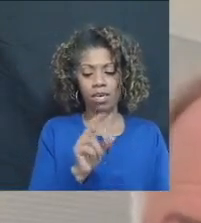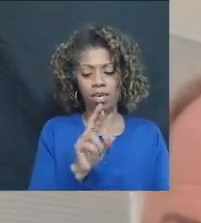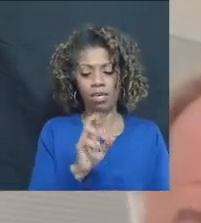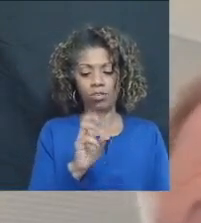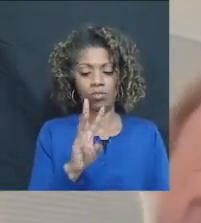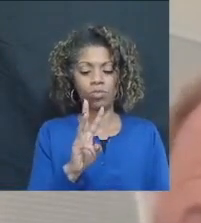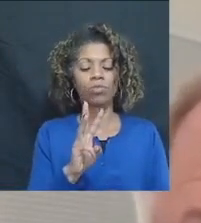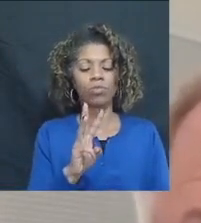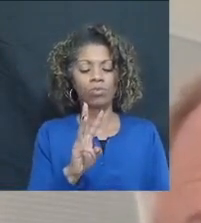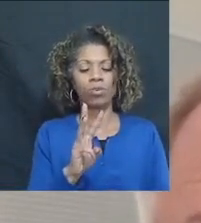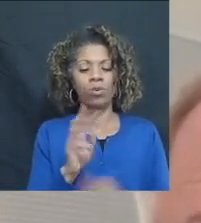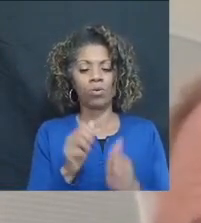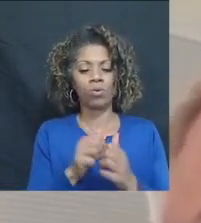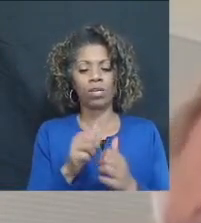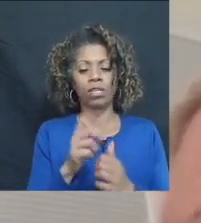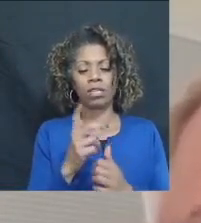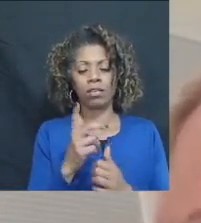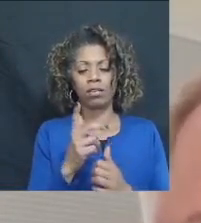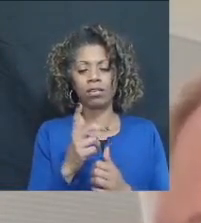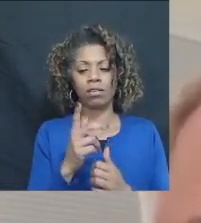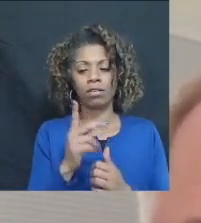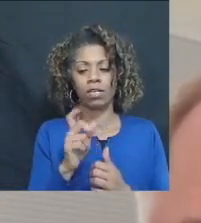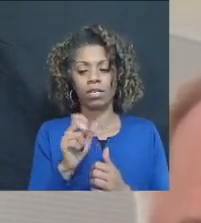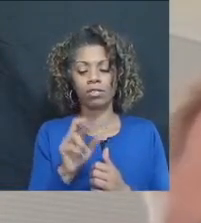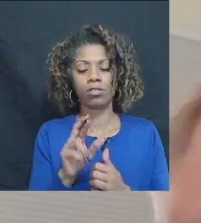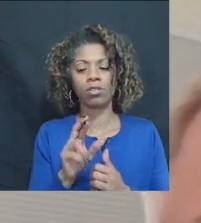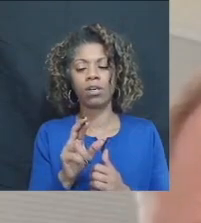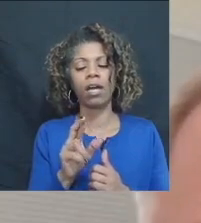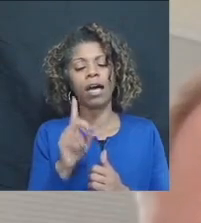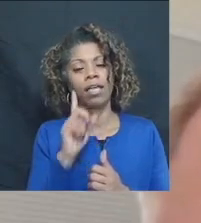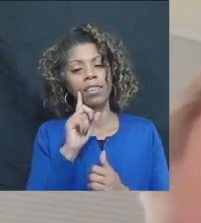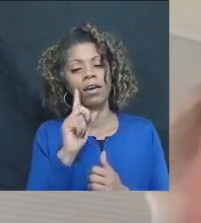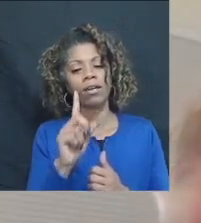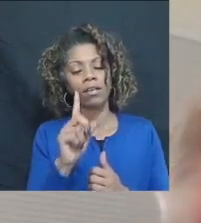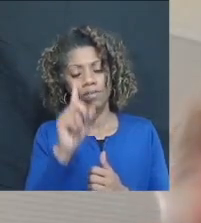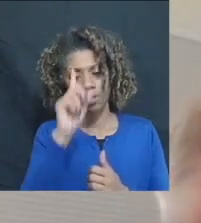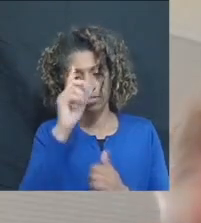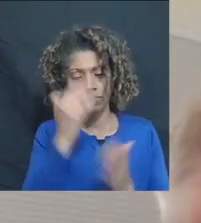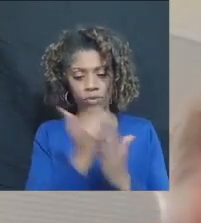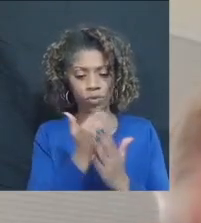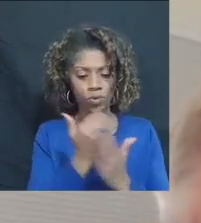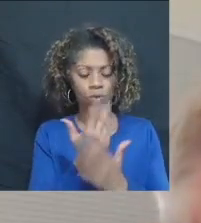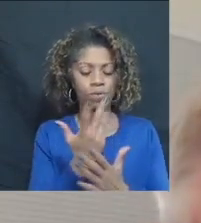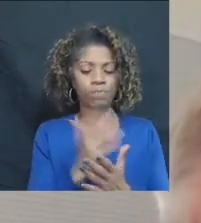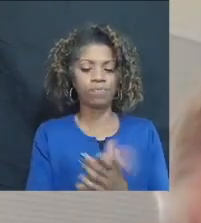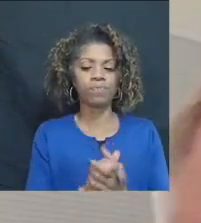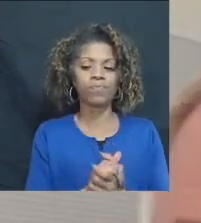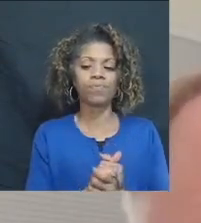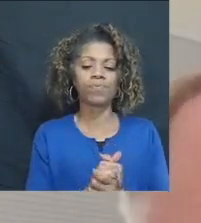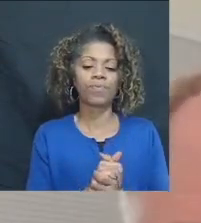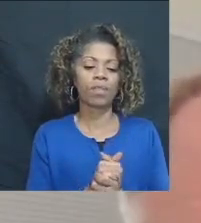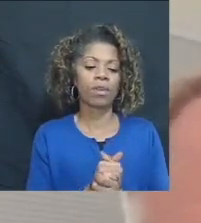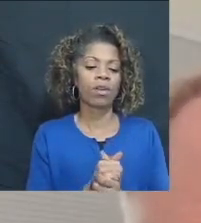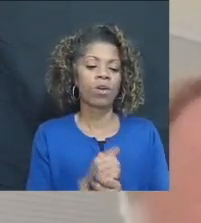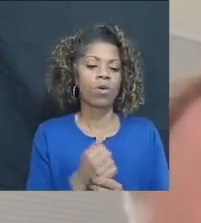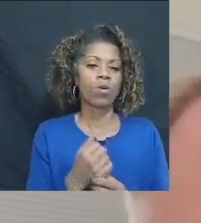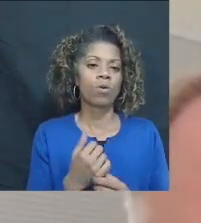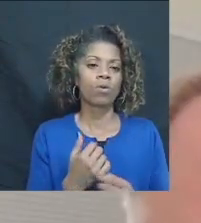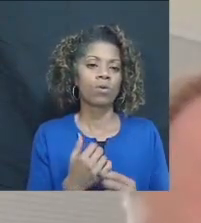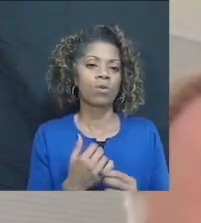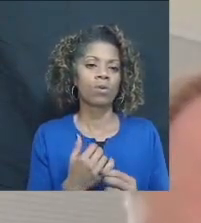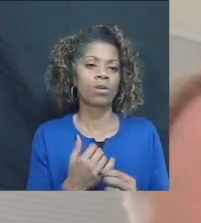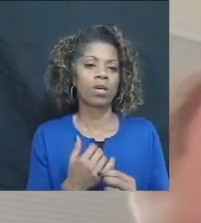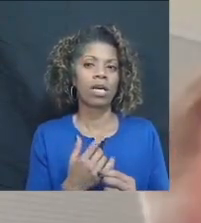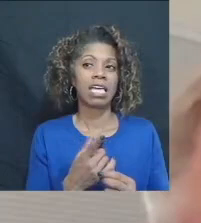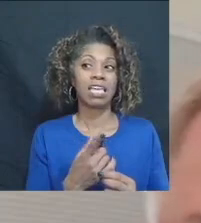start a news service that would be based out of the Kaiser Family Foundation. This was considered radical at the